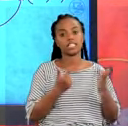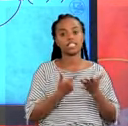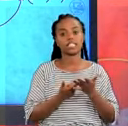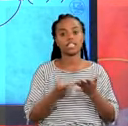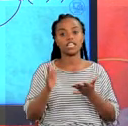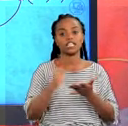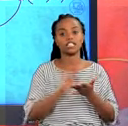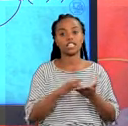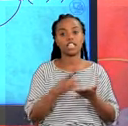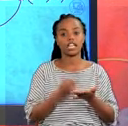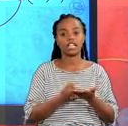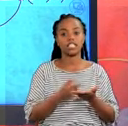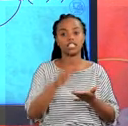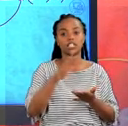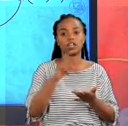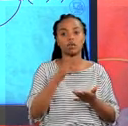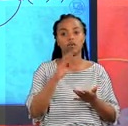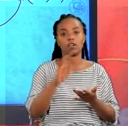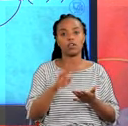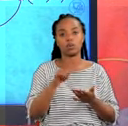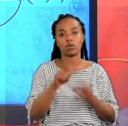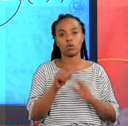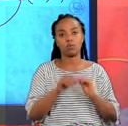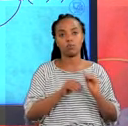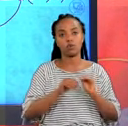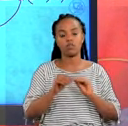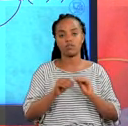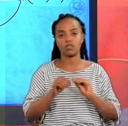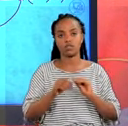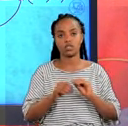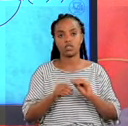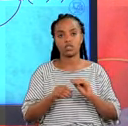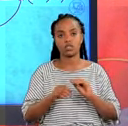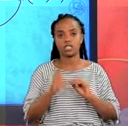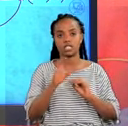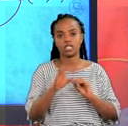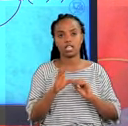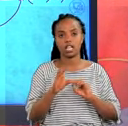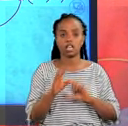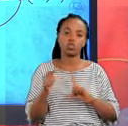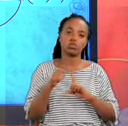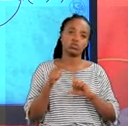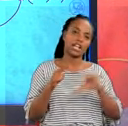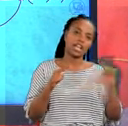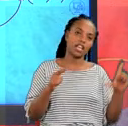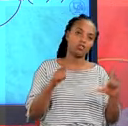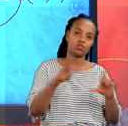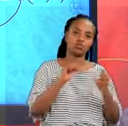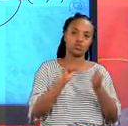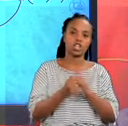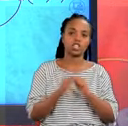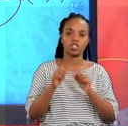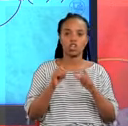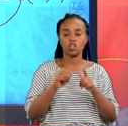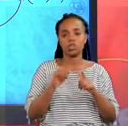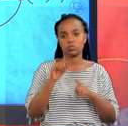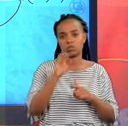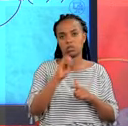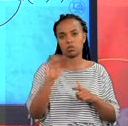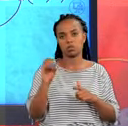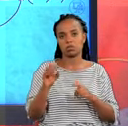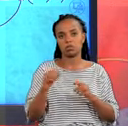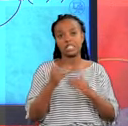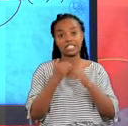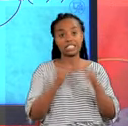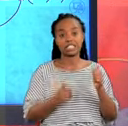this center is this as 3,4. You are moving C unit to the left, so you change the coordinate of X by C unit, or